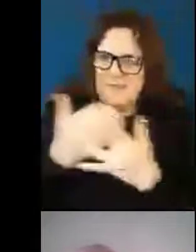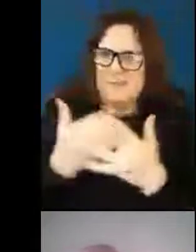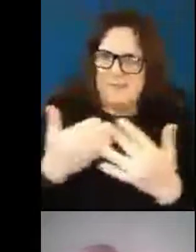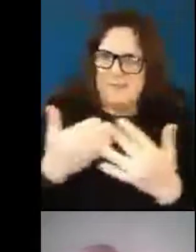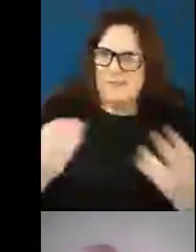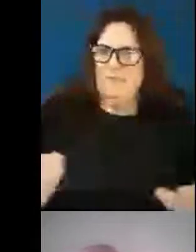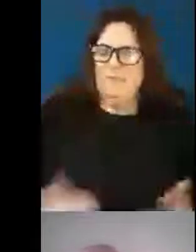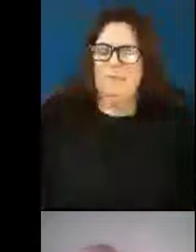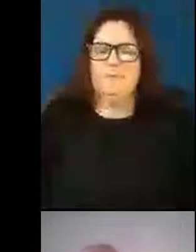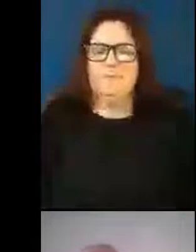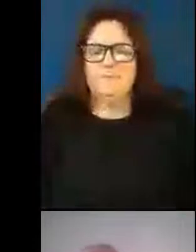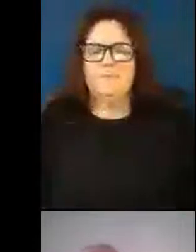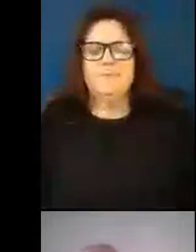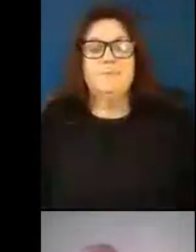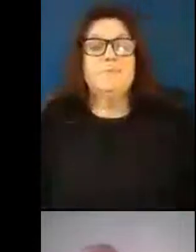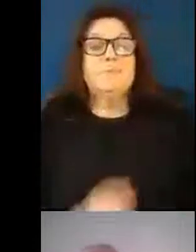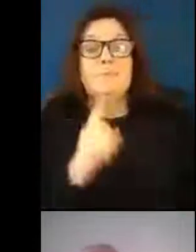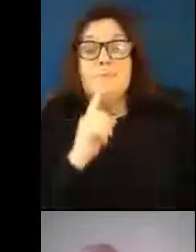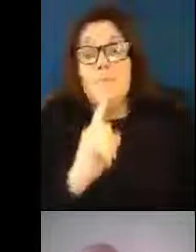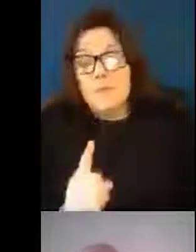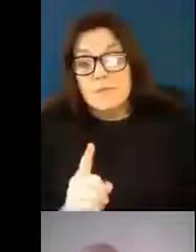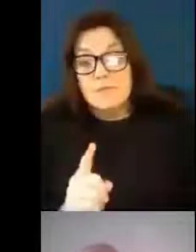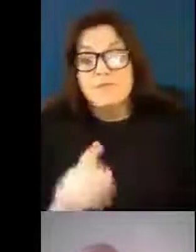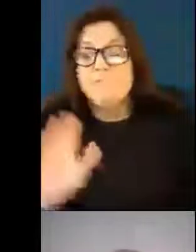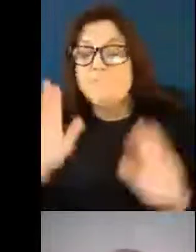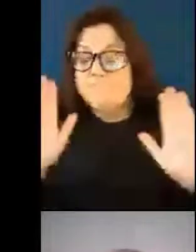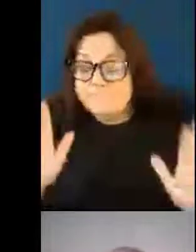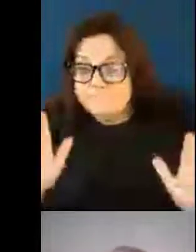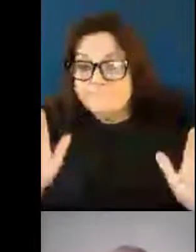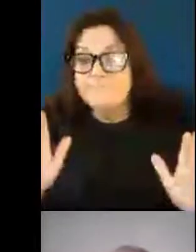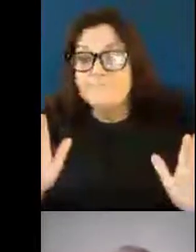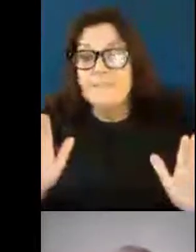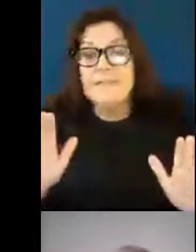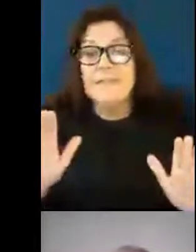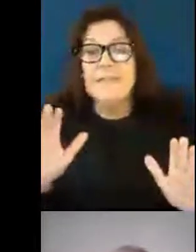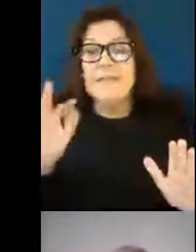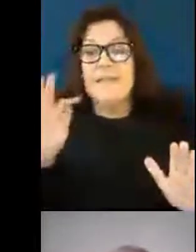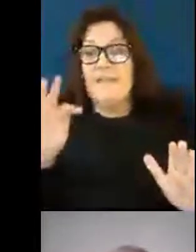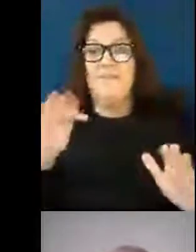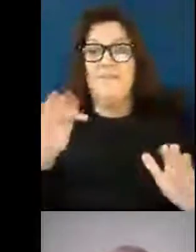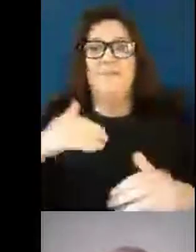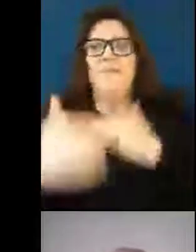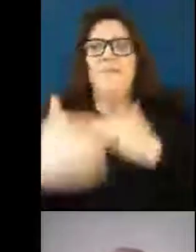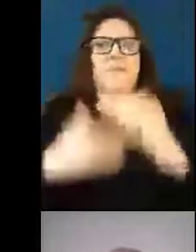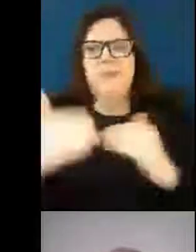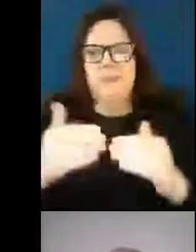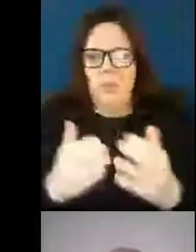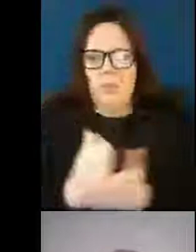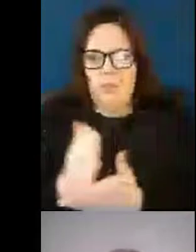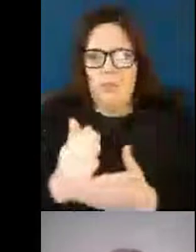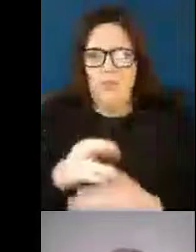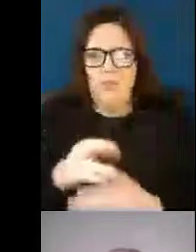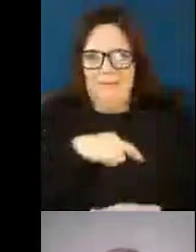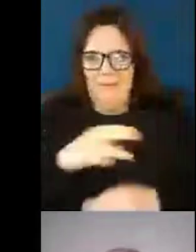accessibility. However, when the rubber hits the road, it's a different thing.